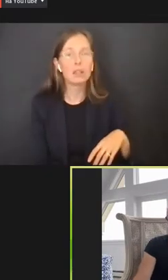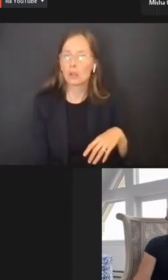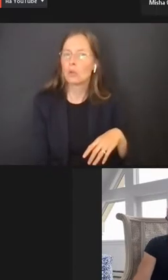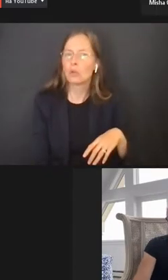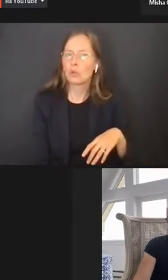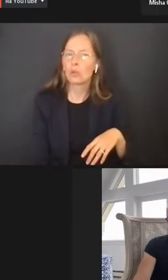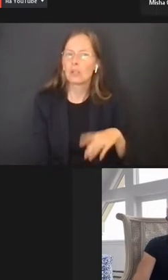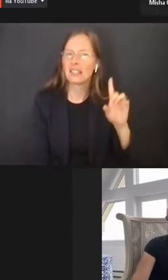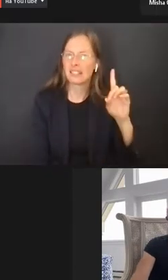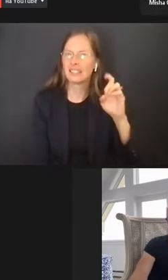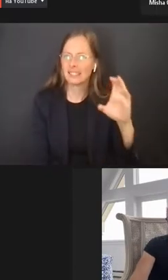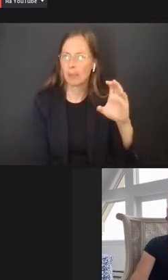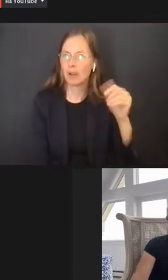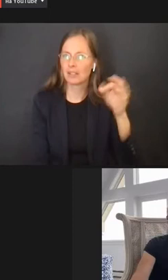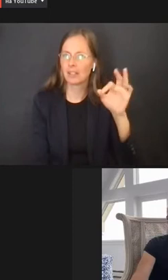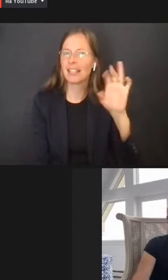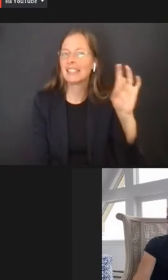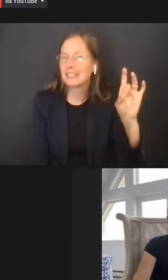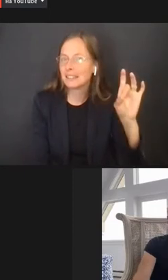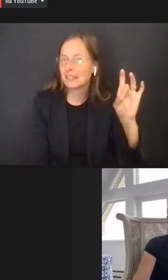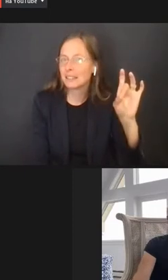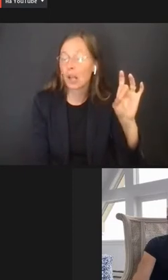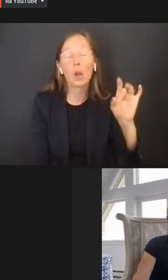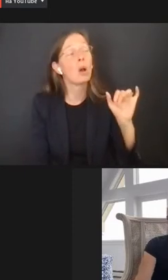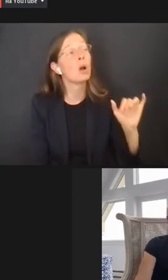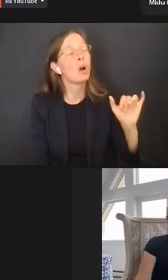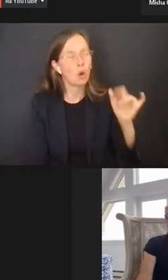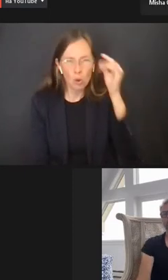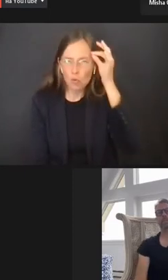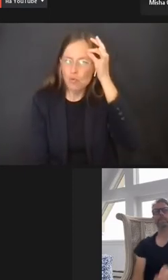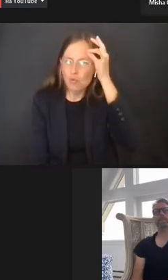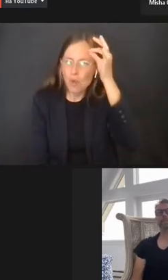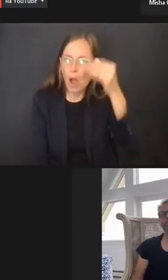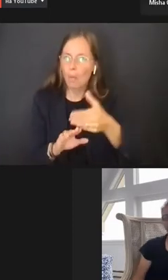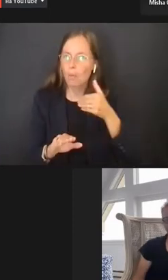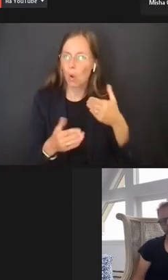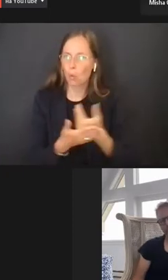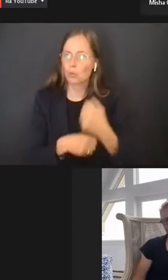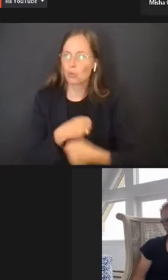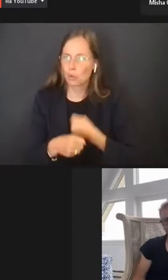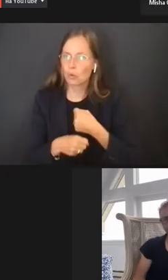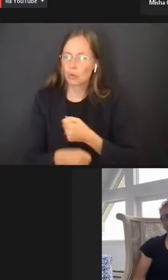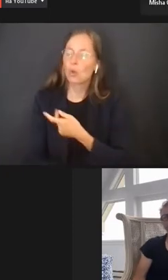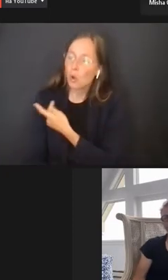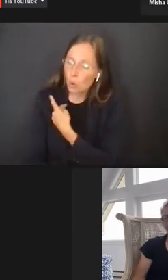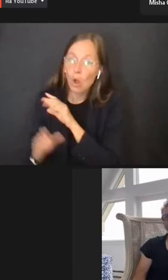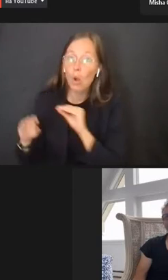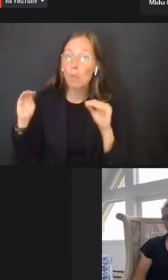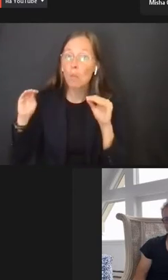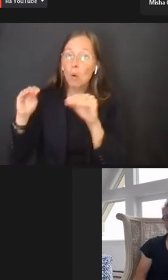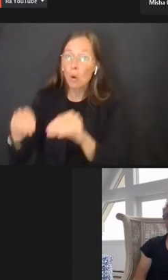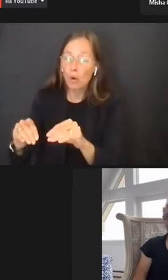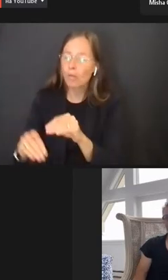In December of 98. Oh, right before New Year's. Yeah. And we moved into the same